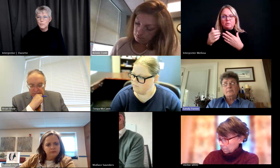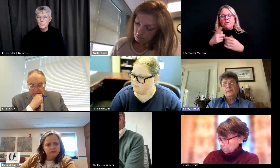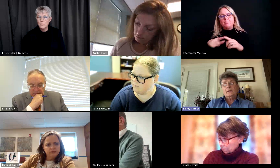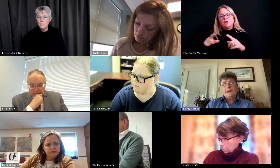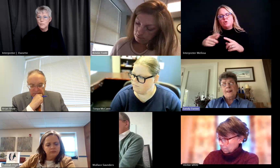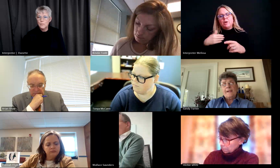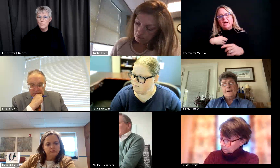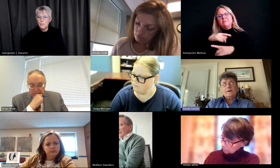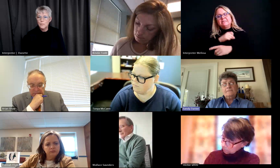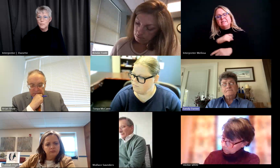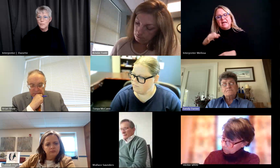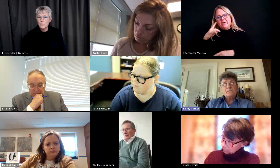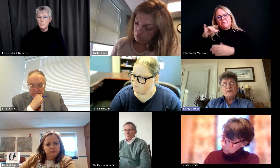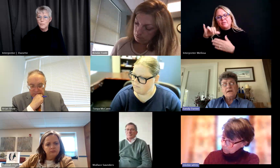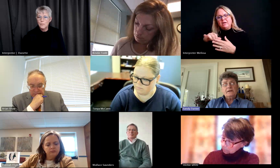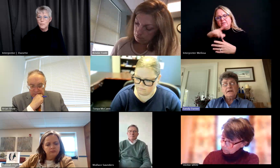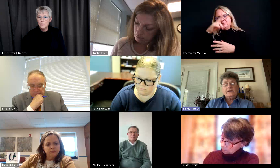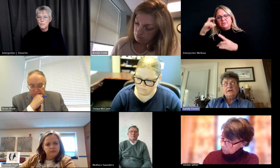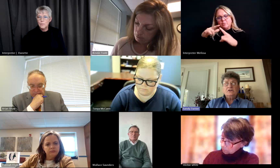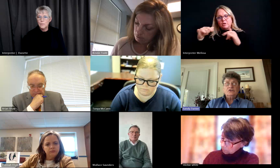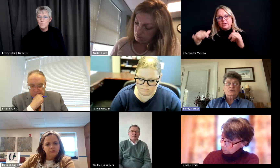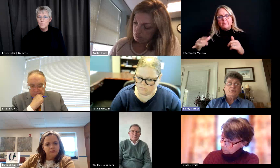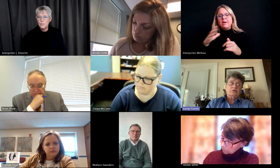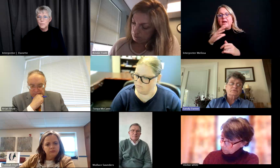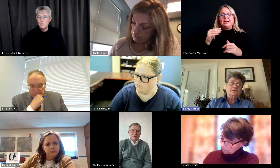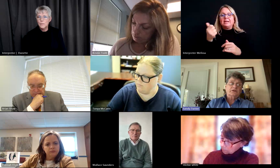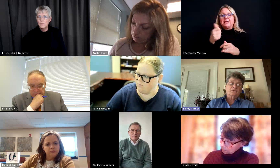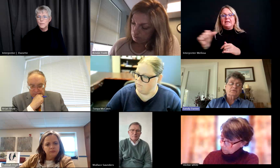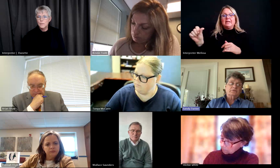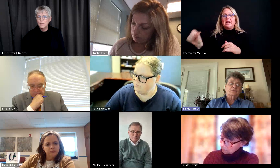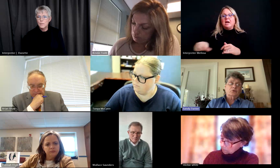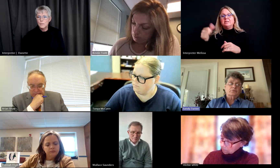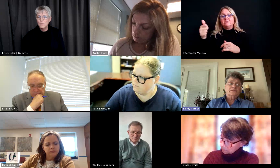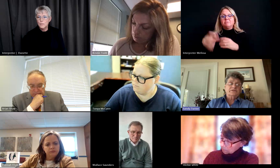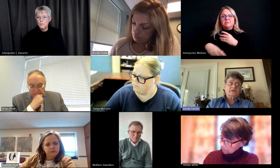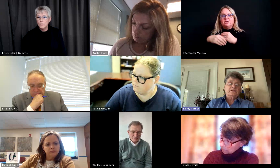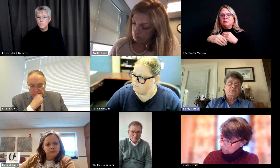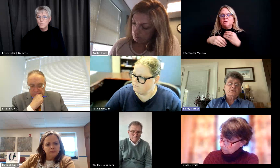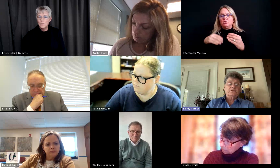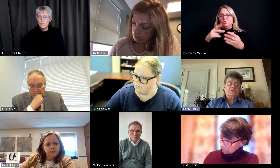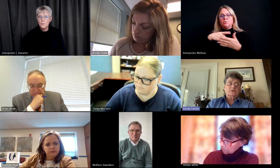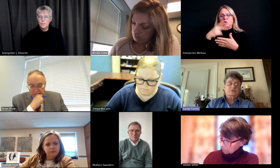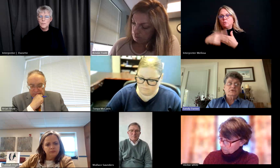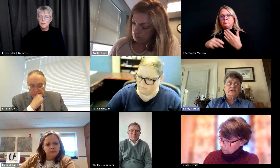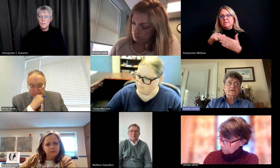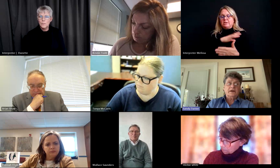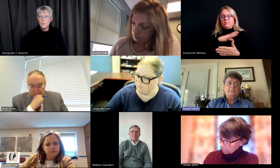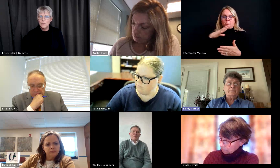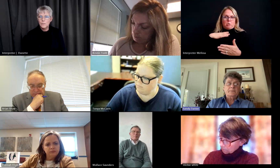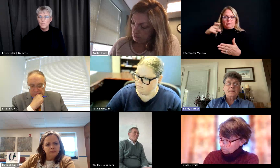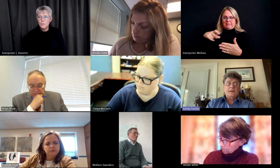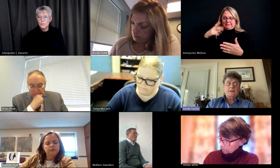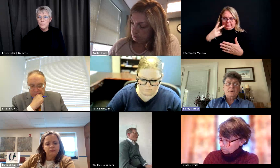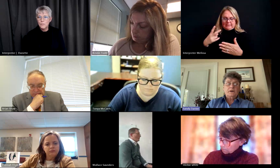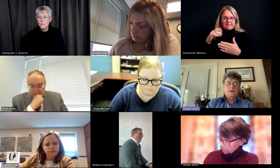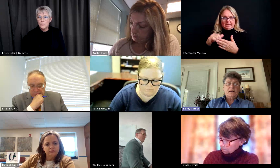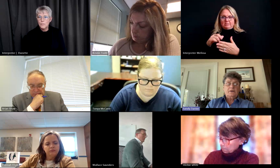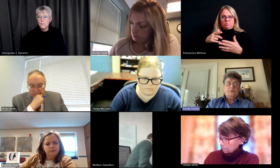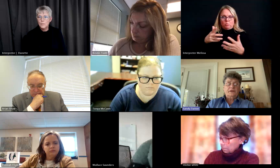summer camp. And any additional programs that the board may see that they would like to do during that time.